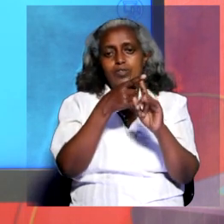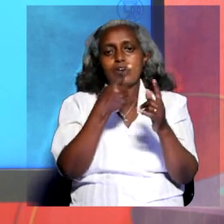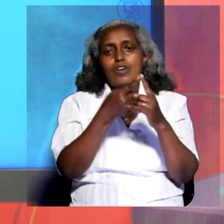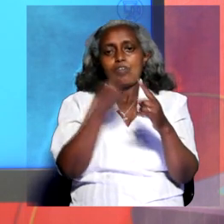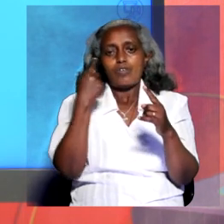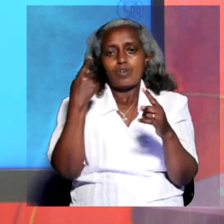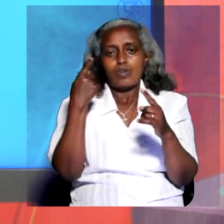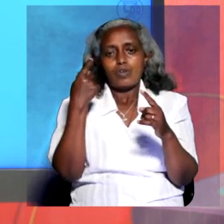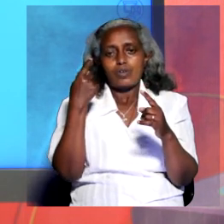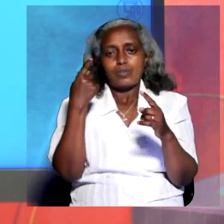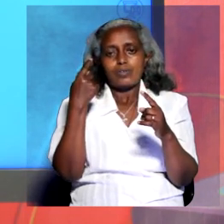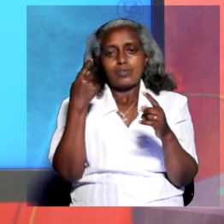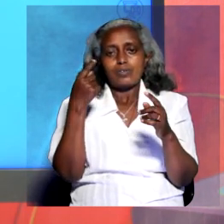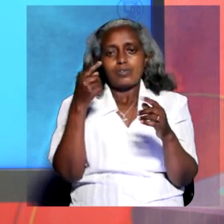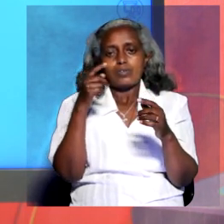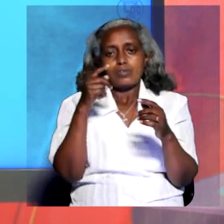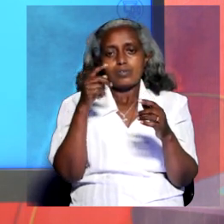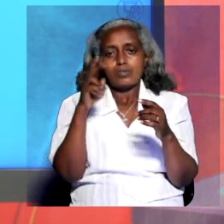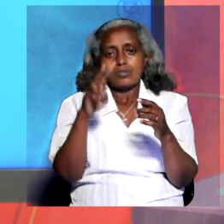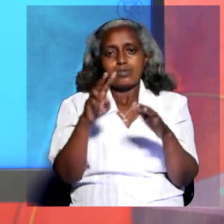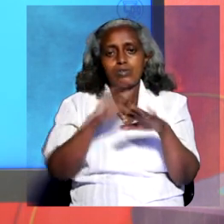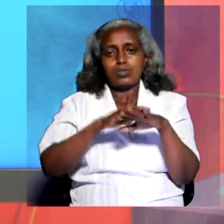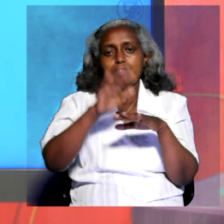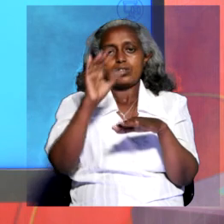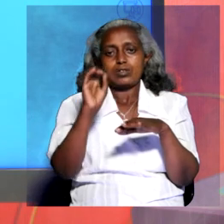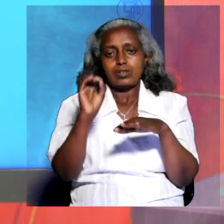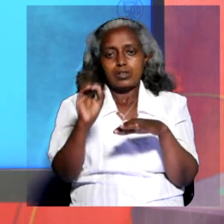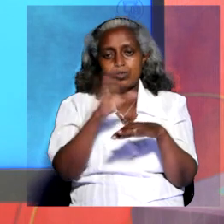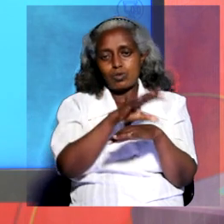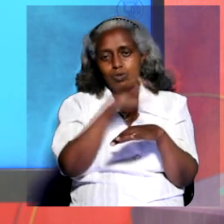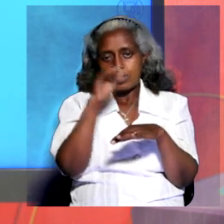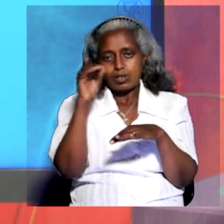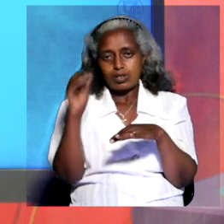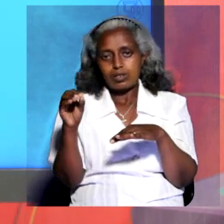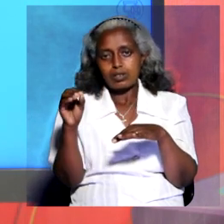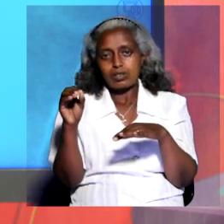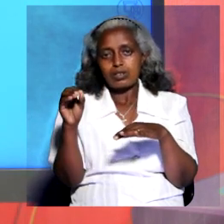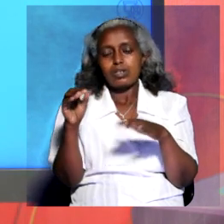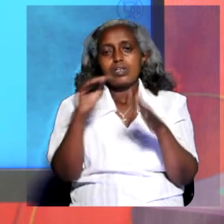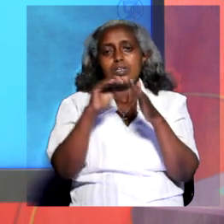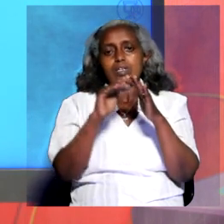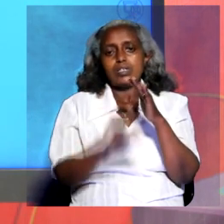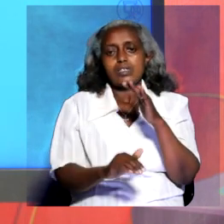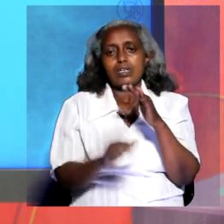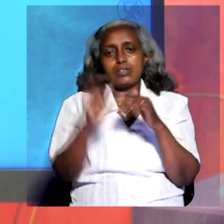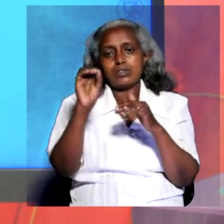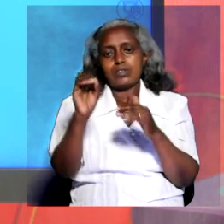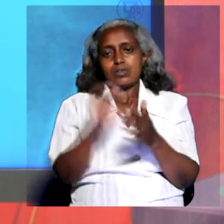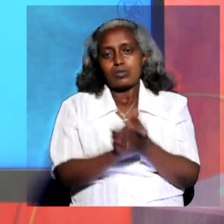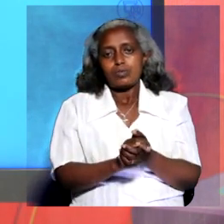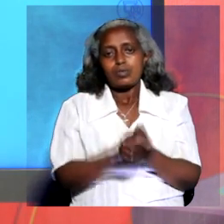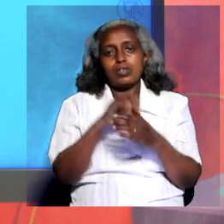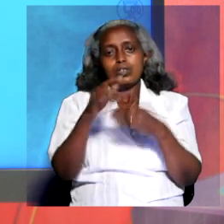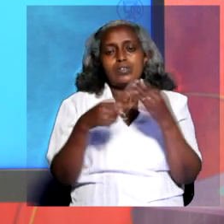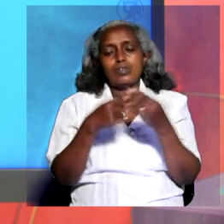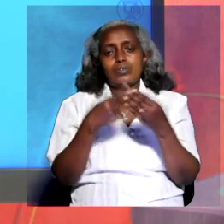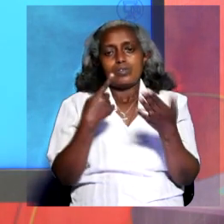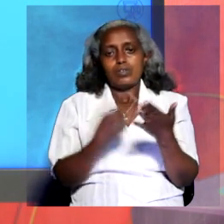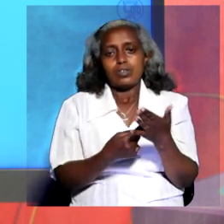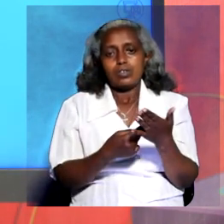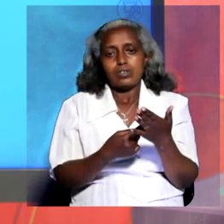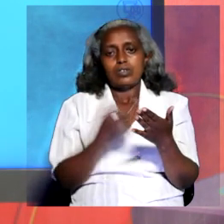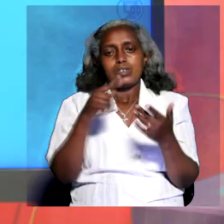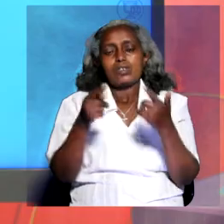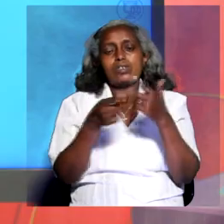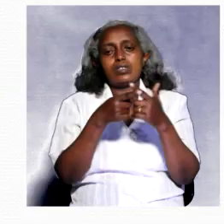for 2 greater than 0 and less than 0. Therefore, here,